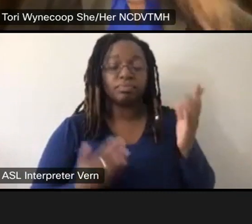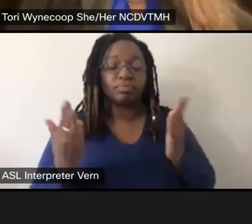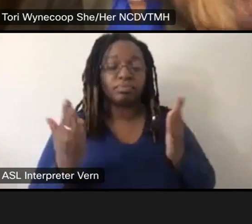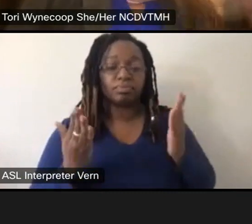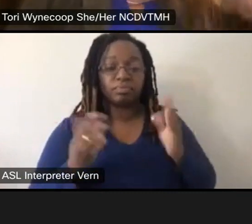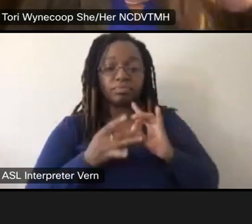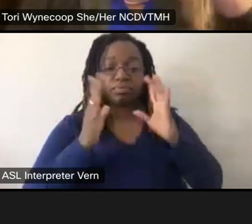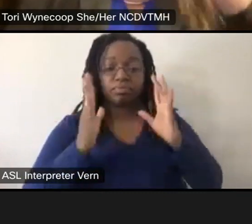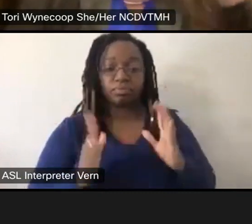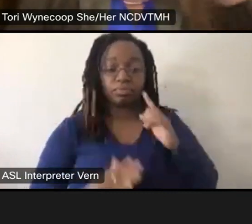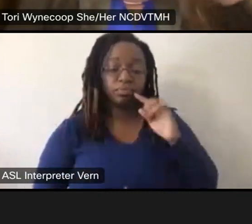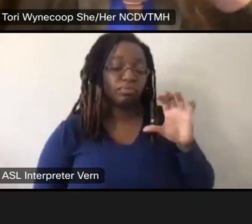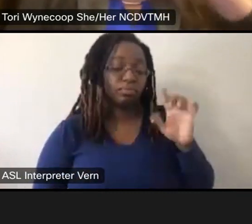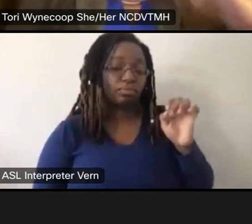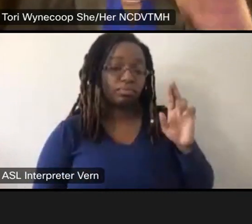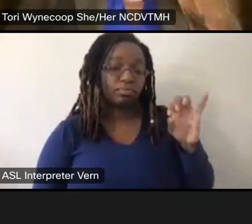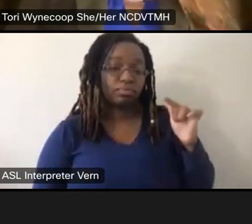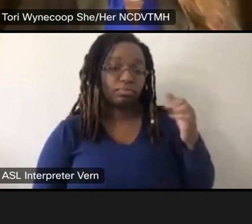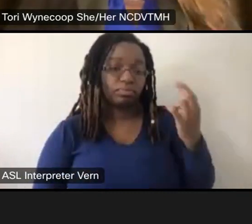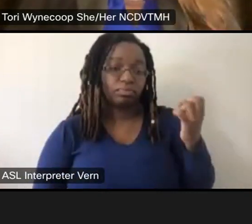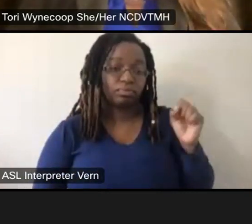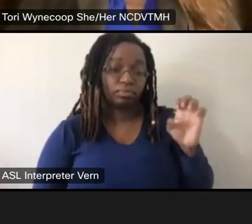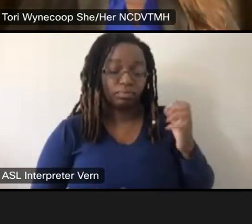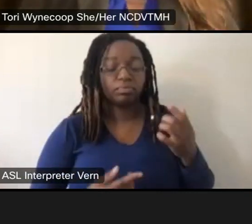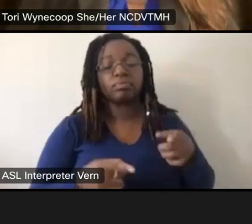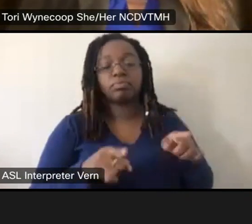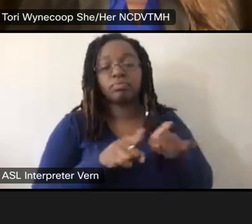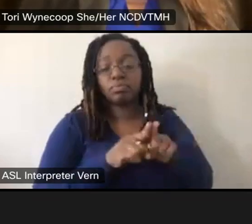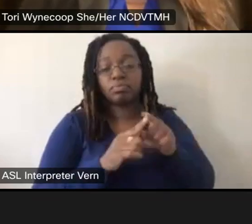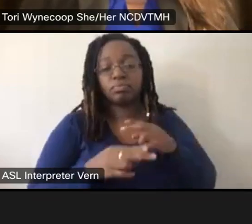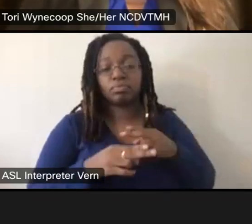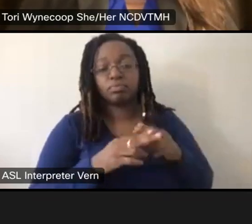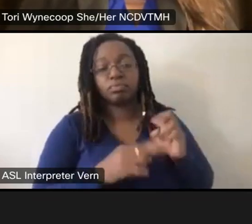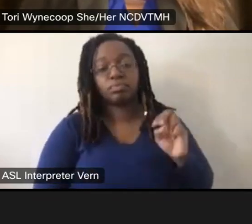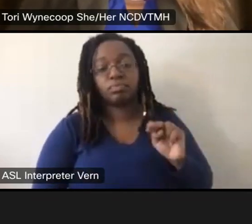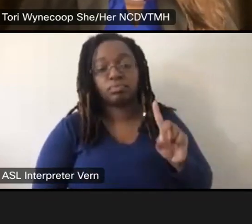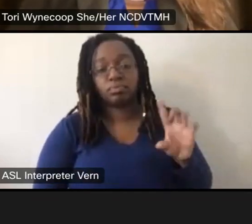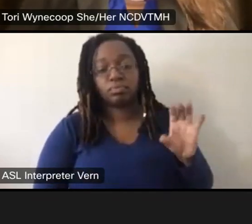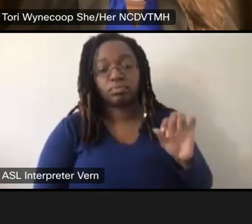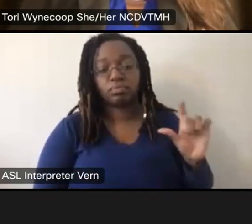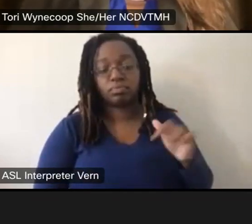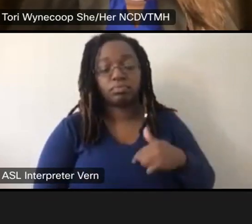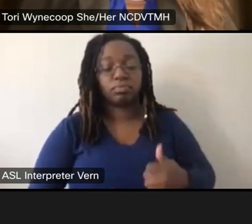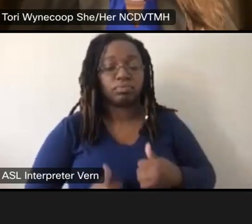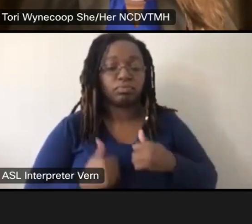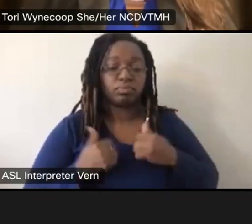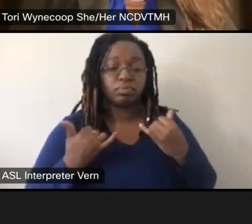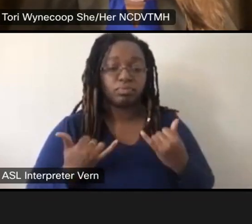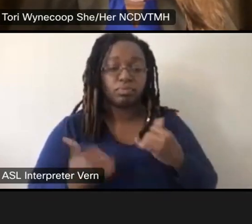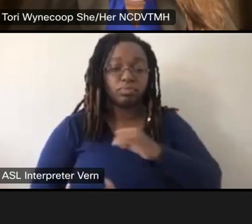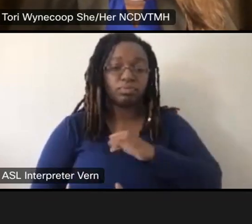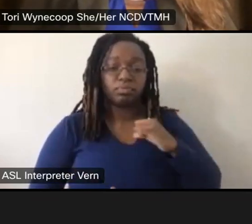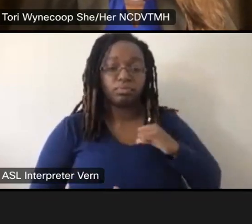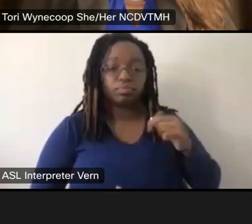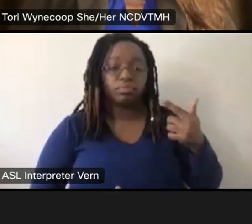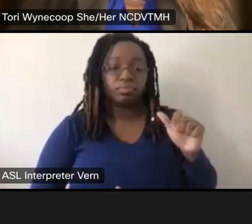Life, also known as NCAL. I currently live in Atlanta, Georgia, but NCAL is located and